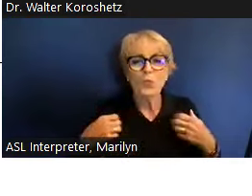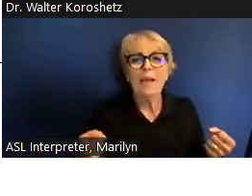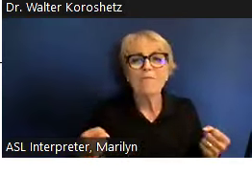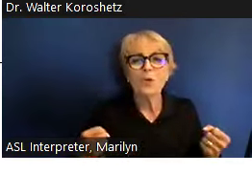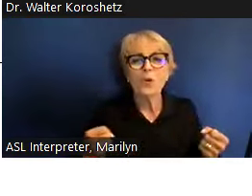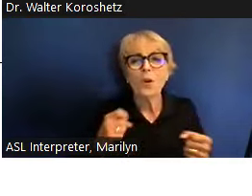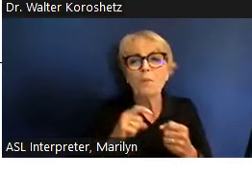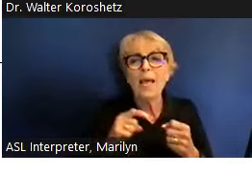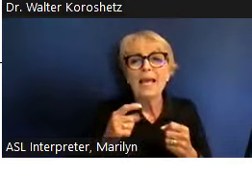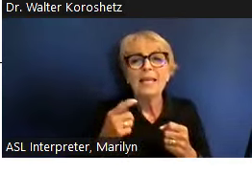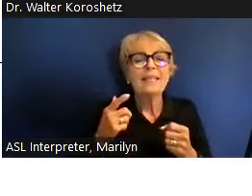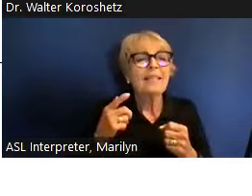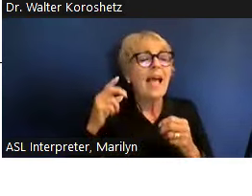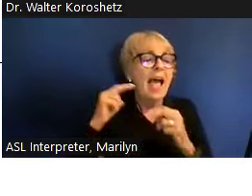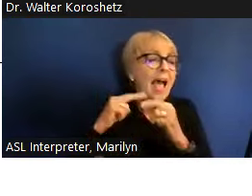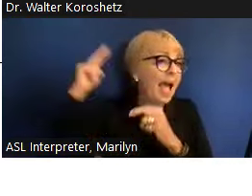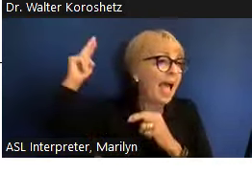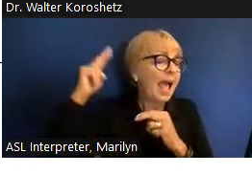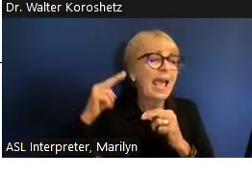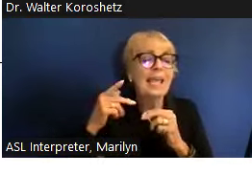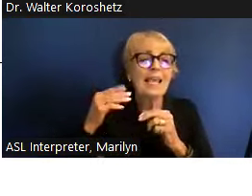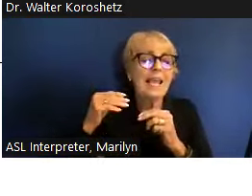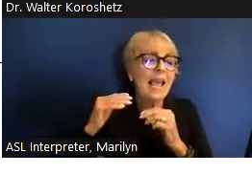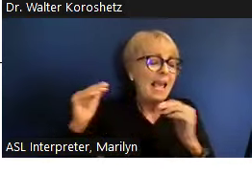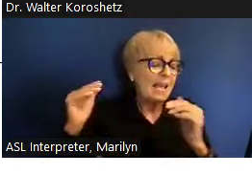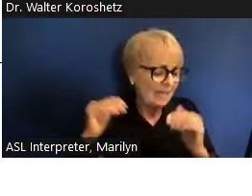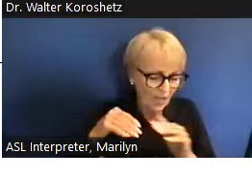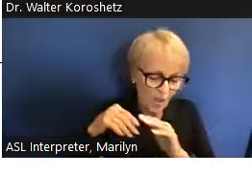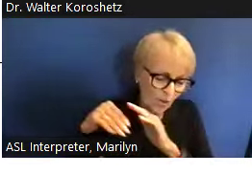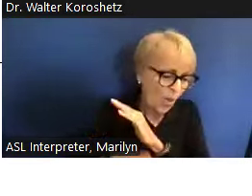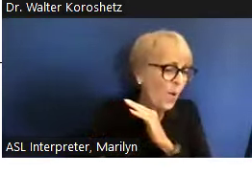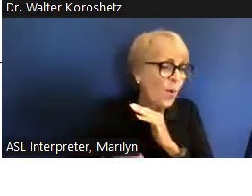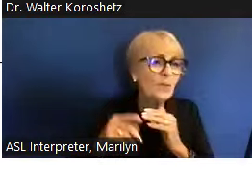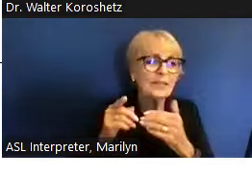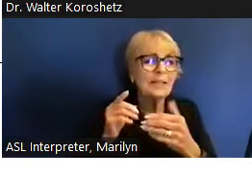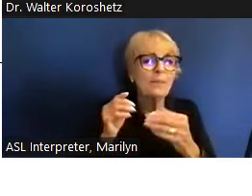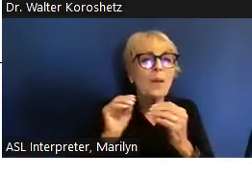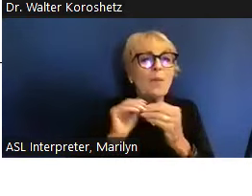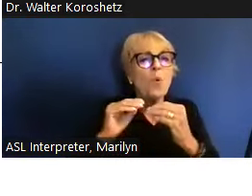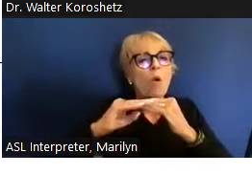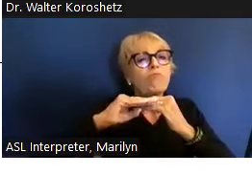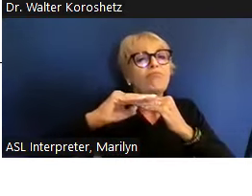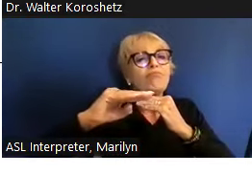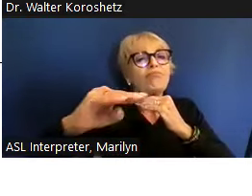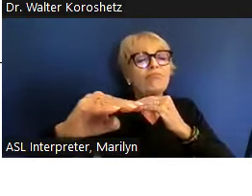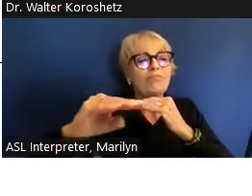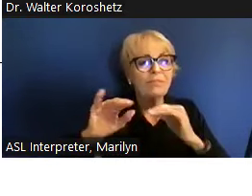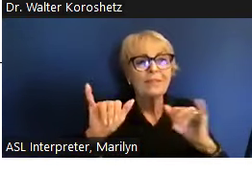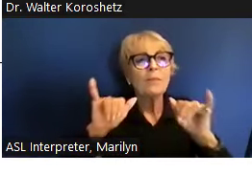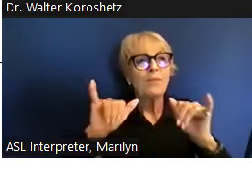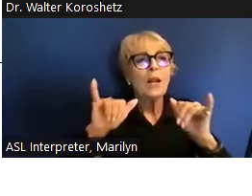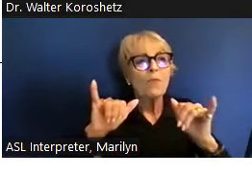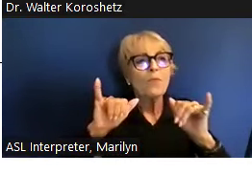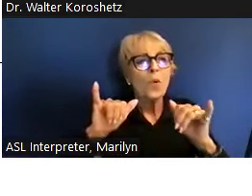higher lows and lower highs. It's really having a little bit more of that middle of the road every day or every week and seeing that improvement slowly